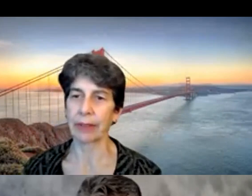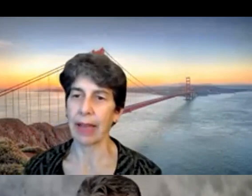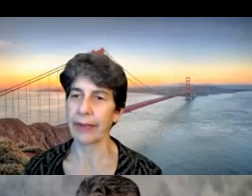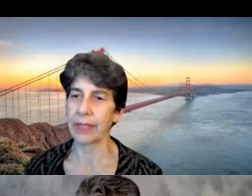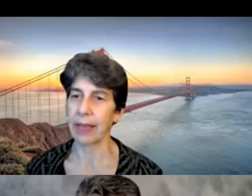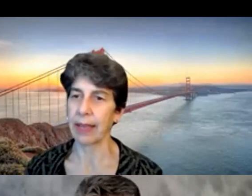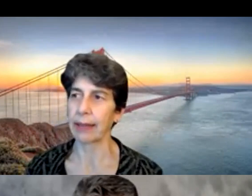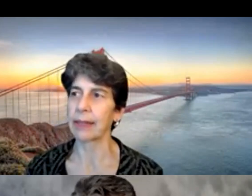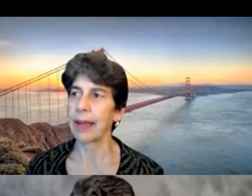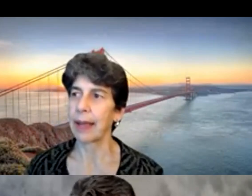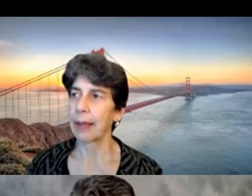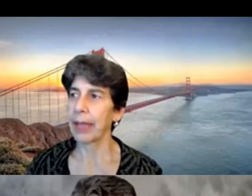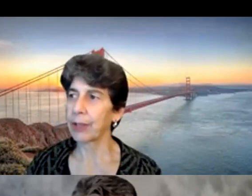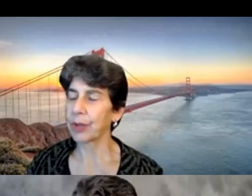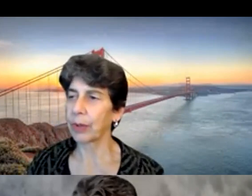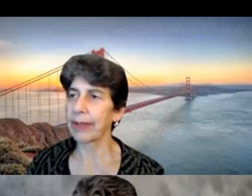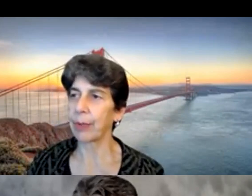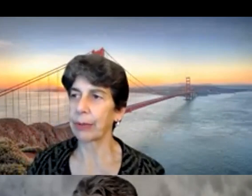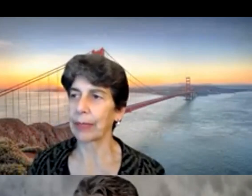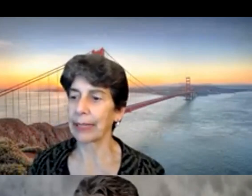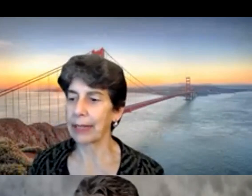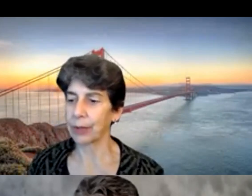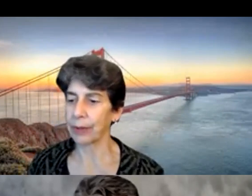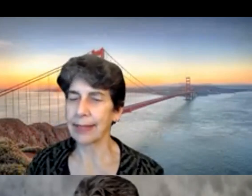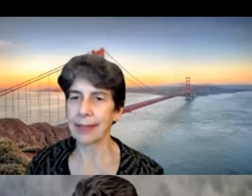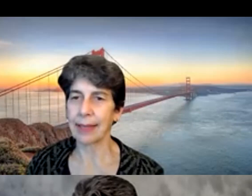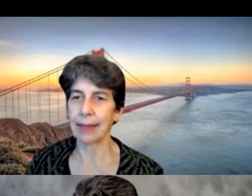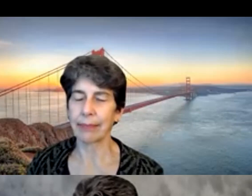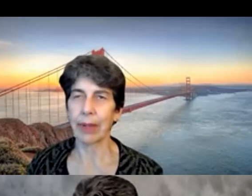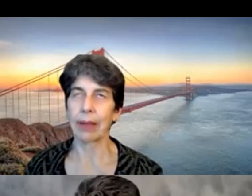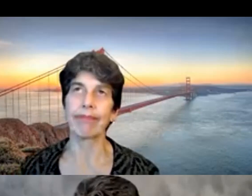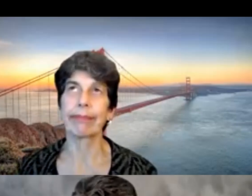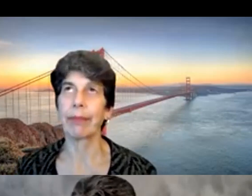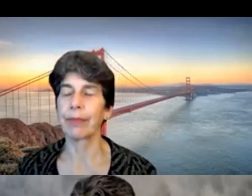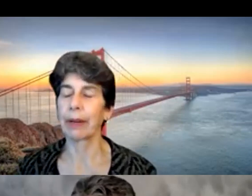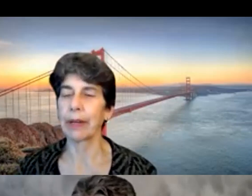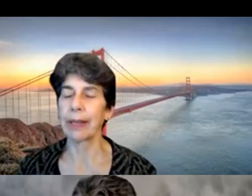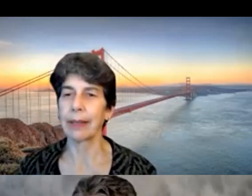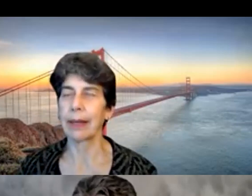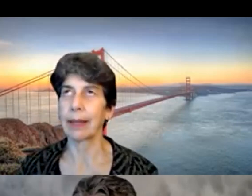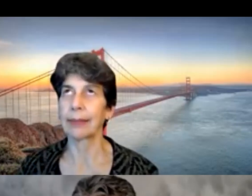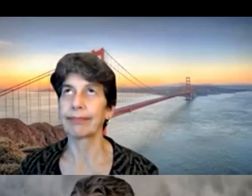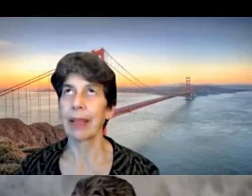stages of their lives, and make sure that we really address the